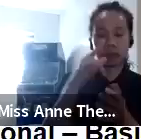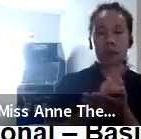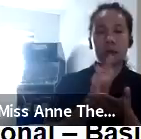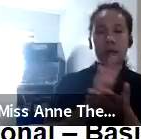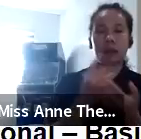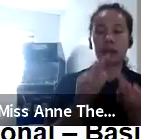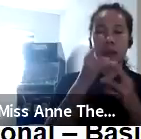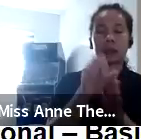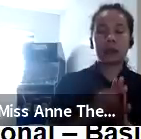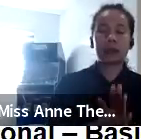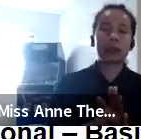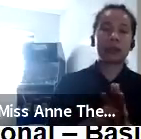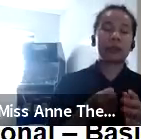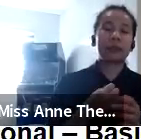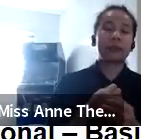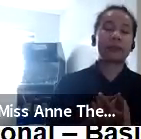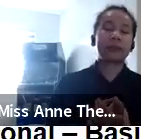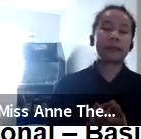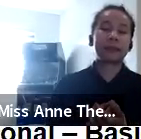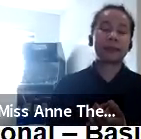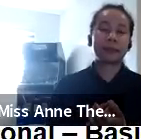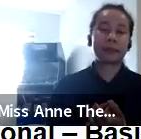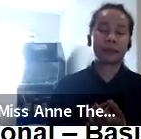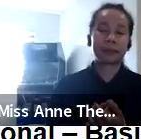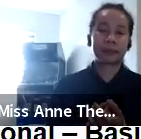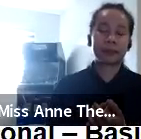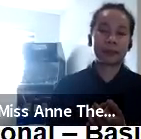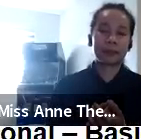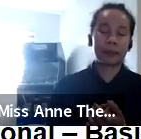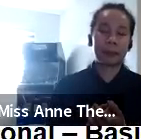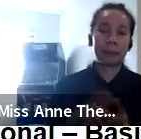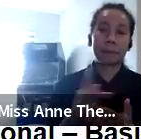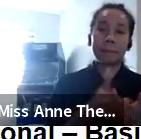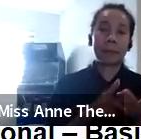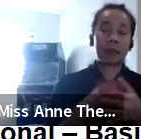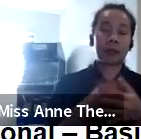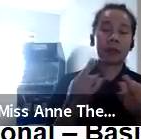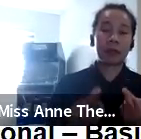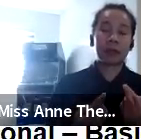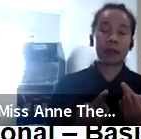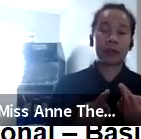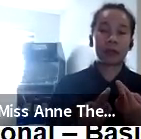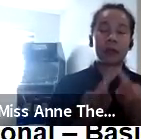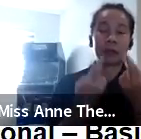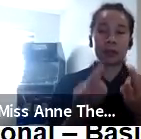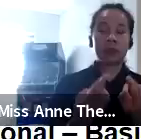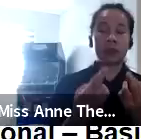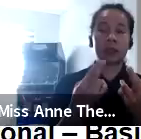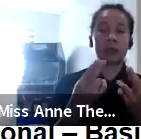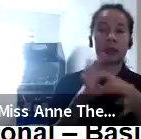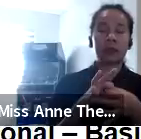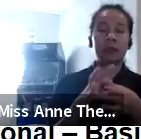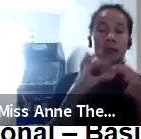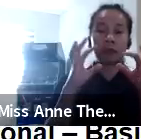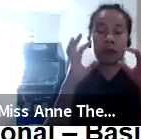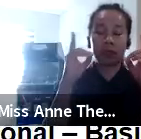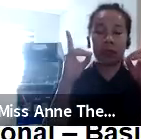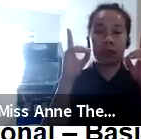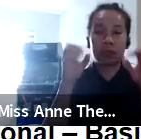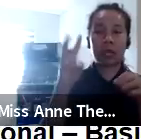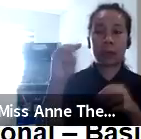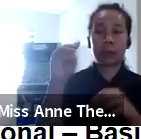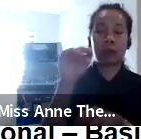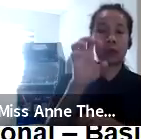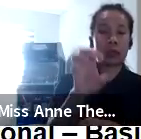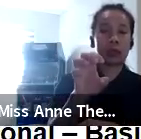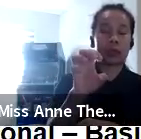long way already with this one. As part of the representative of the education or the MOE